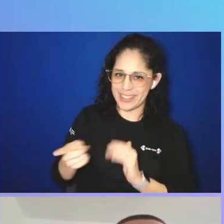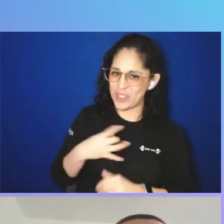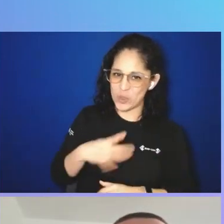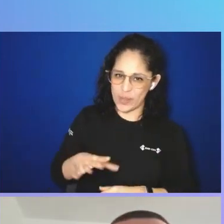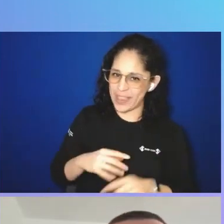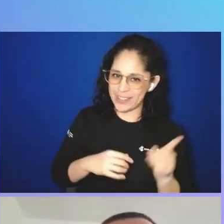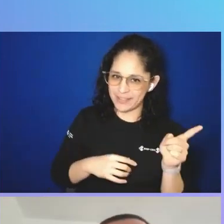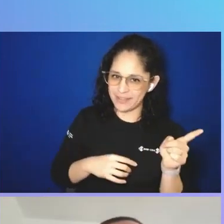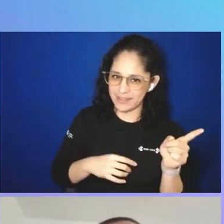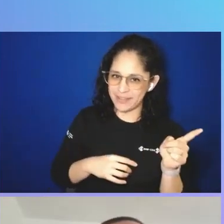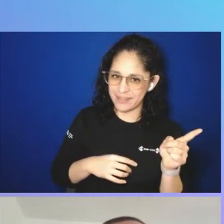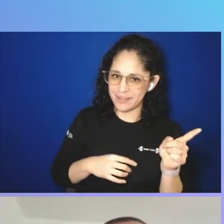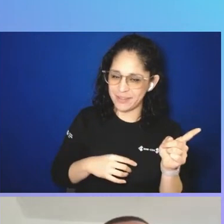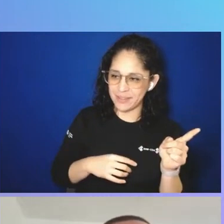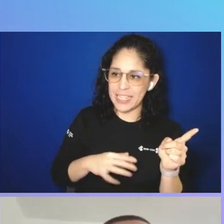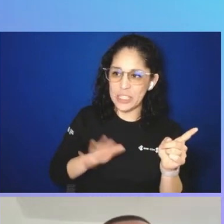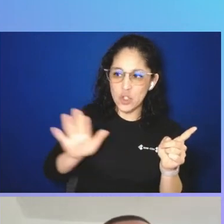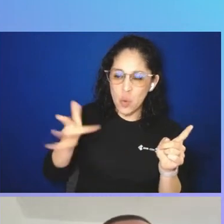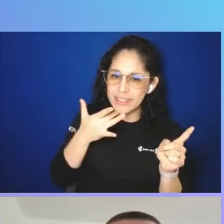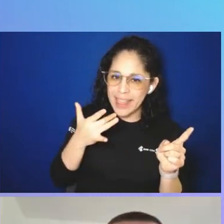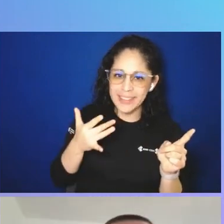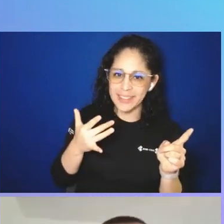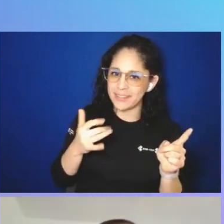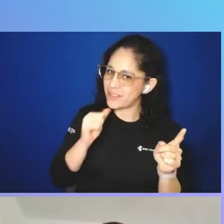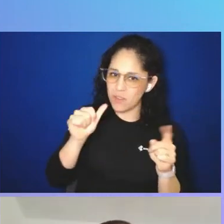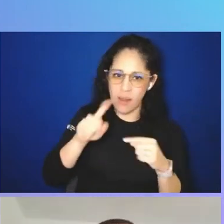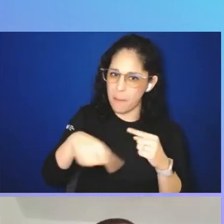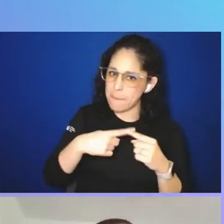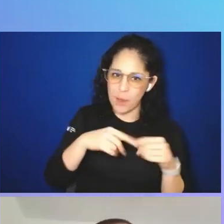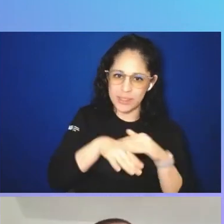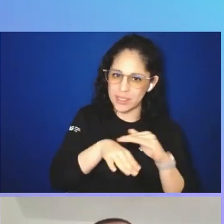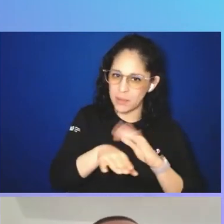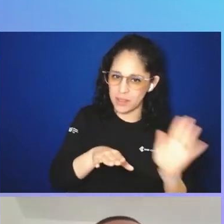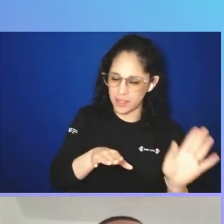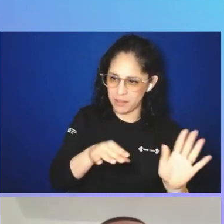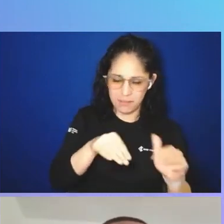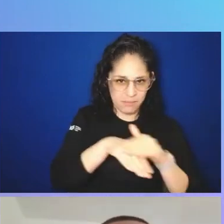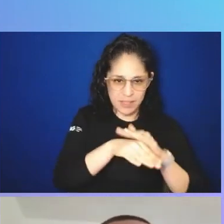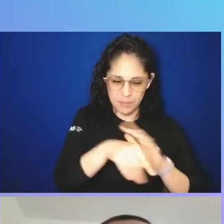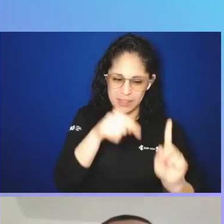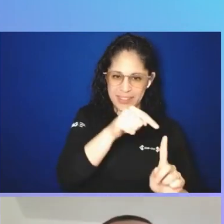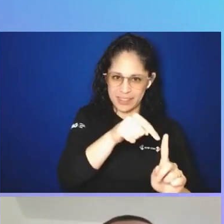that it's a matter of taste, not accessibility. And let's talk about accessibility